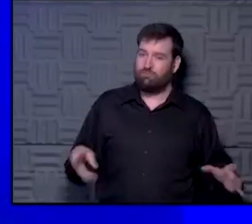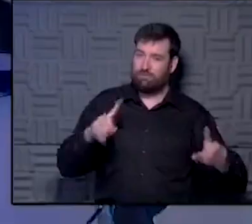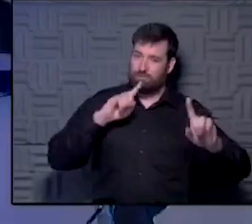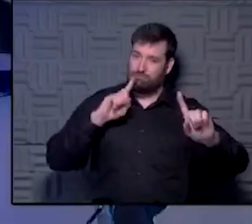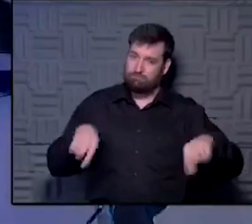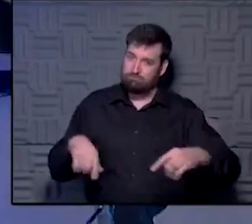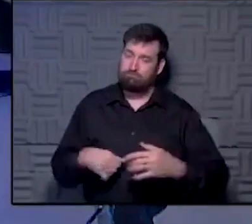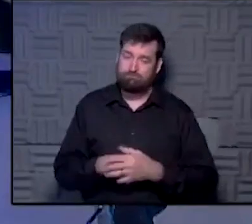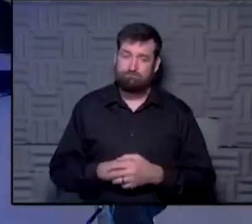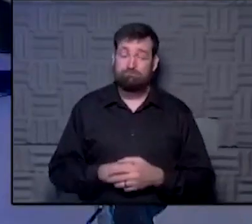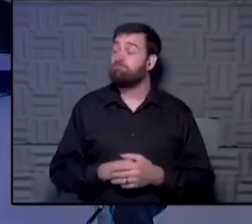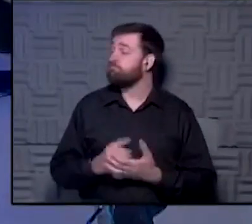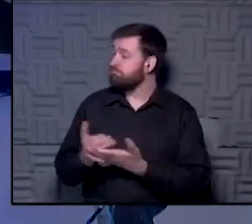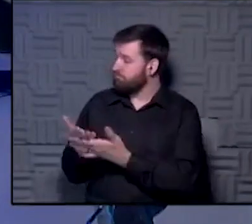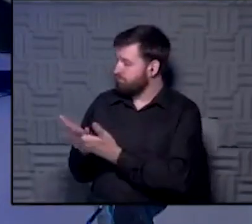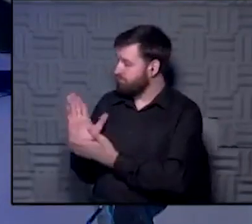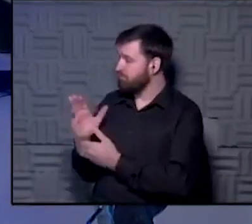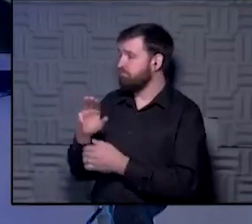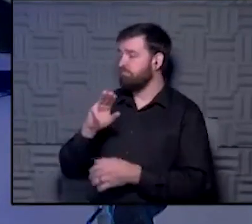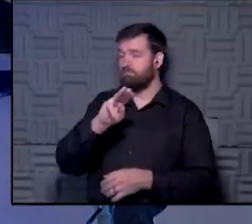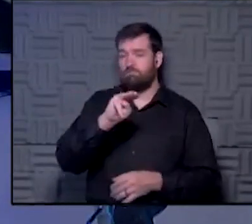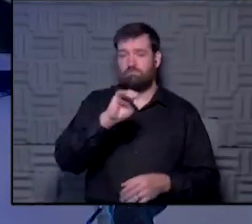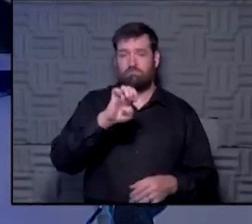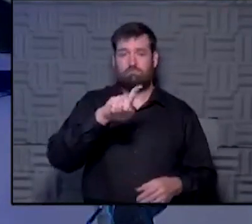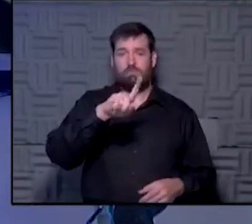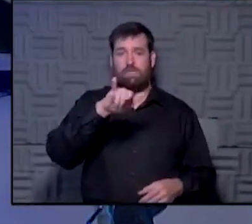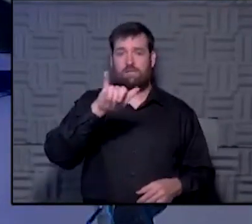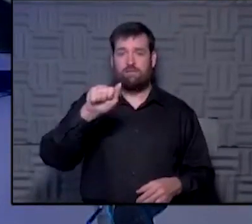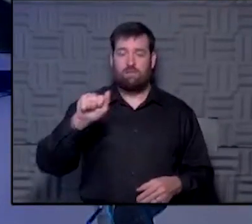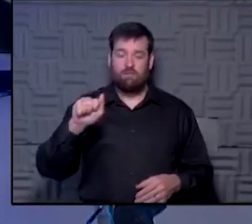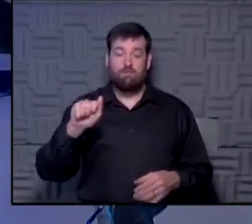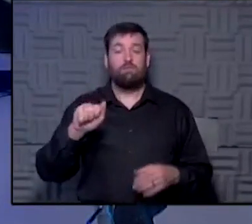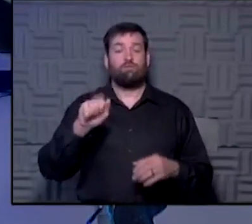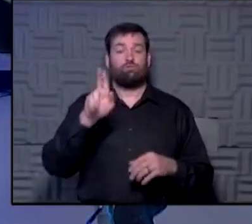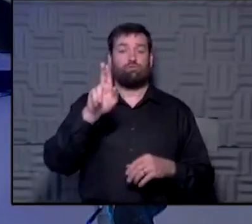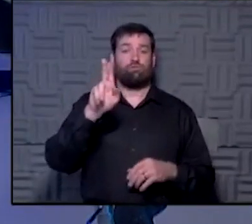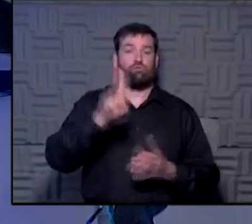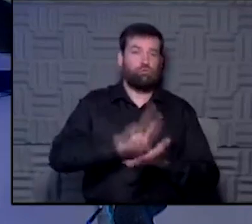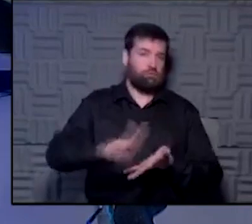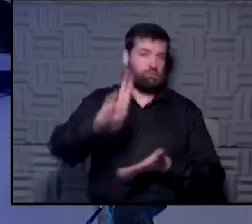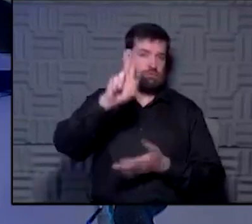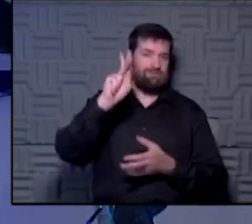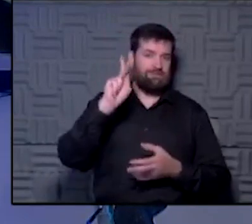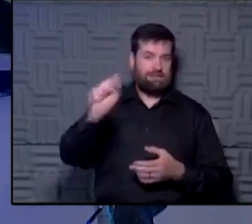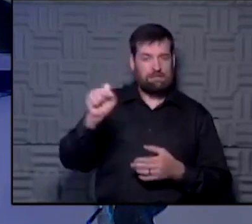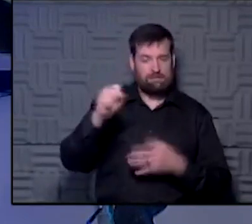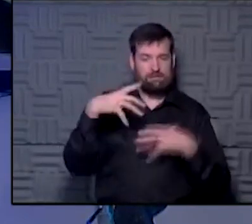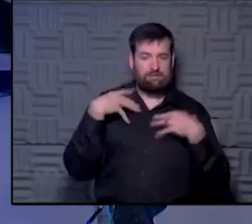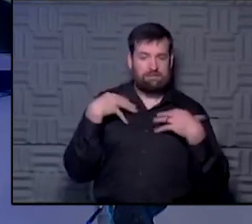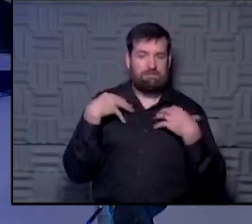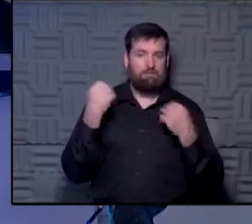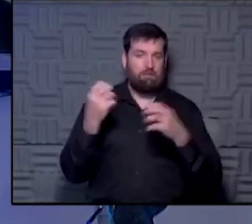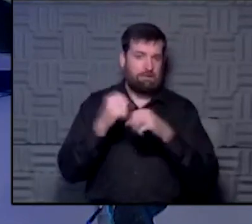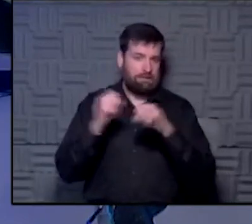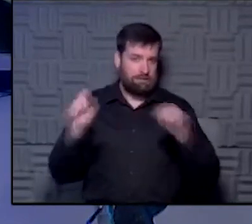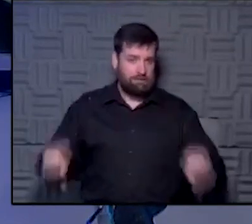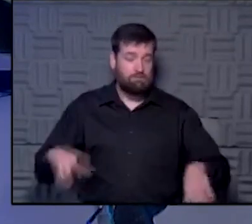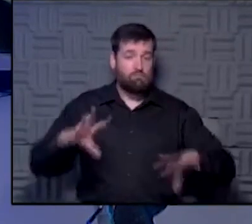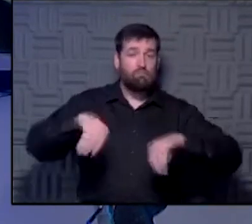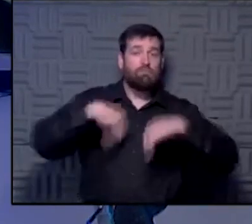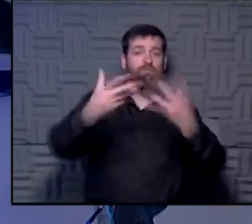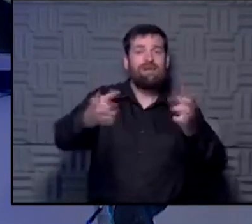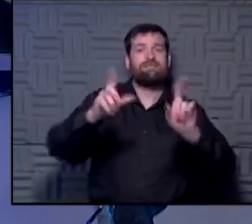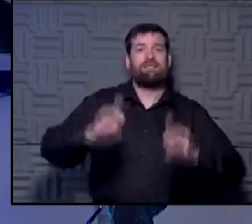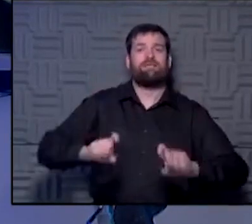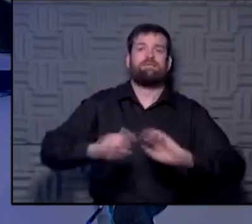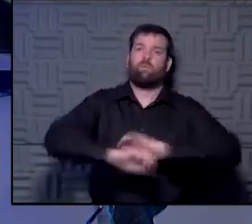So, All right. All right. Melissa is asking, does the University of Kansas Health System provide asymptomatic testing,